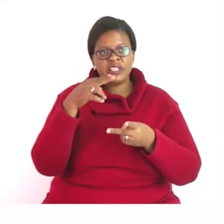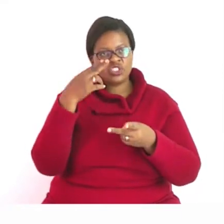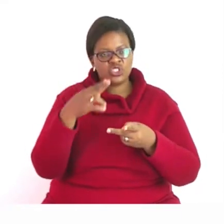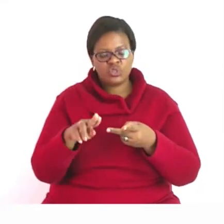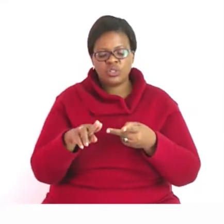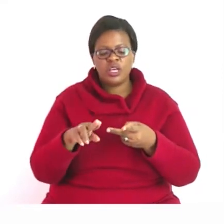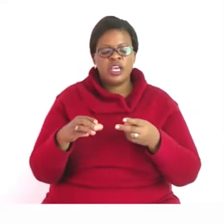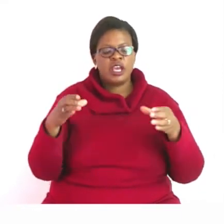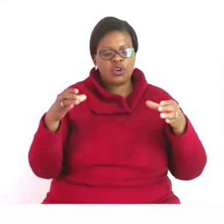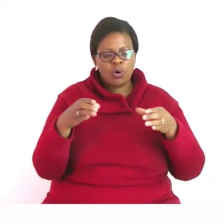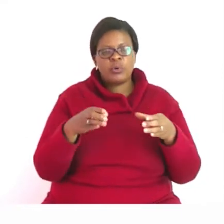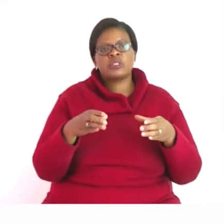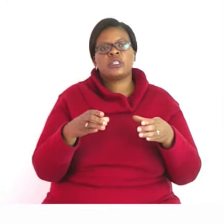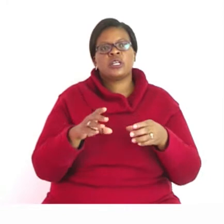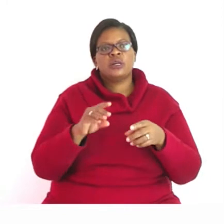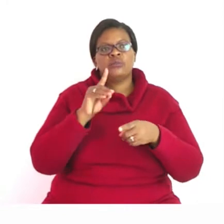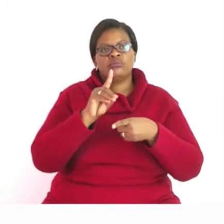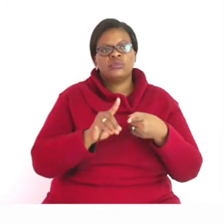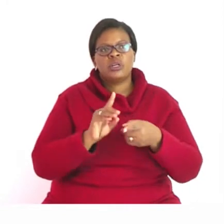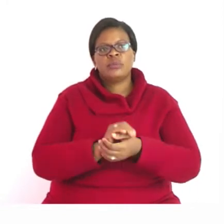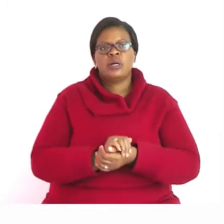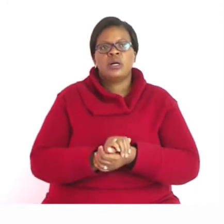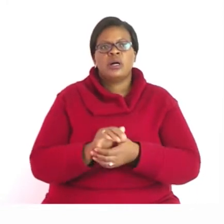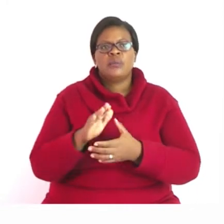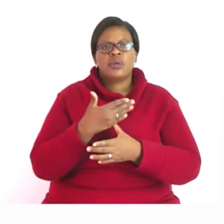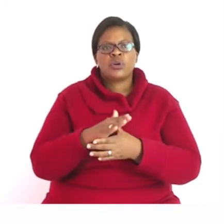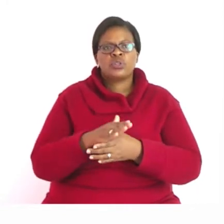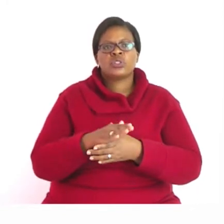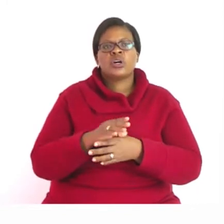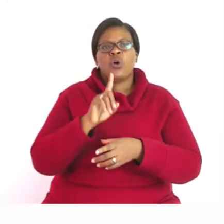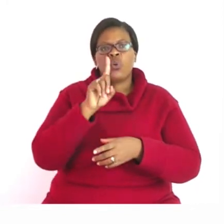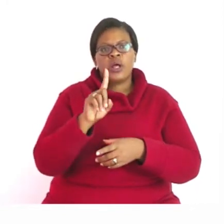because it has only one factor, which is itself.